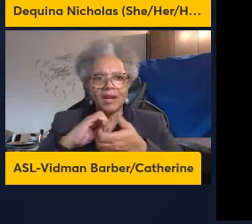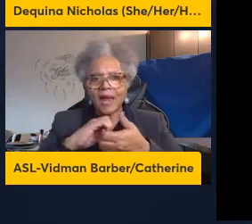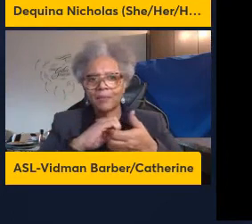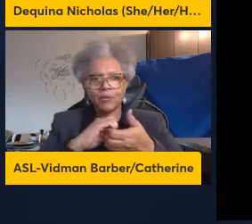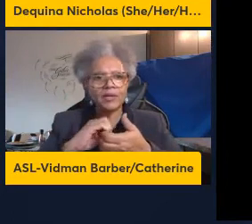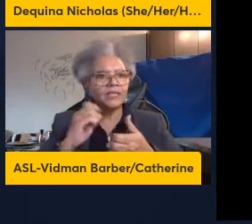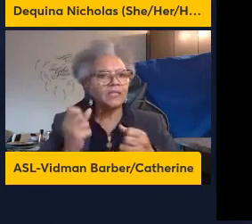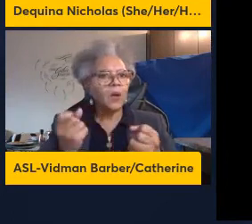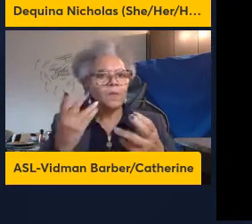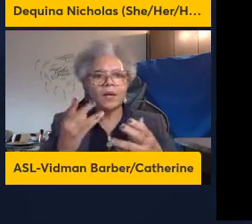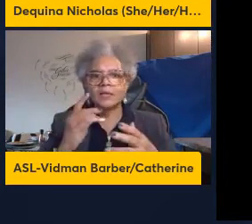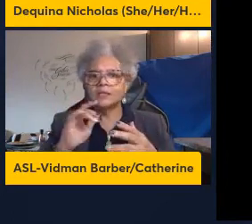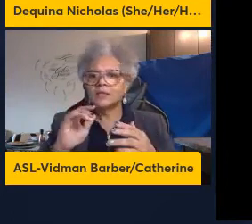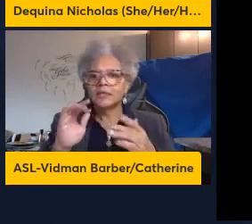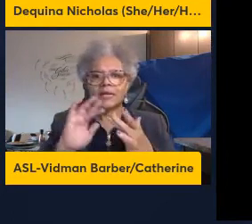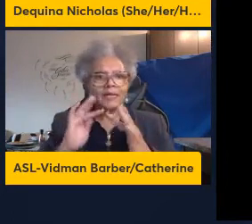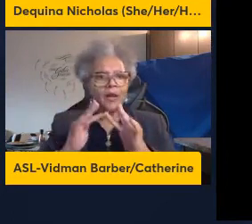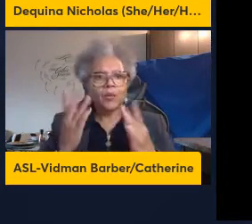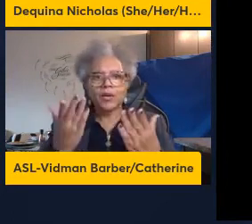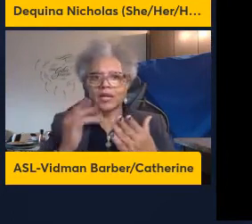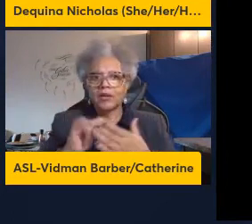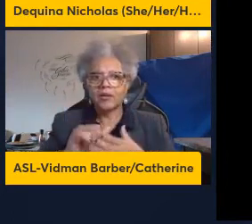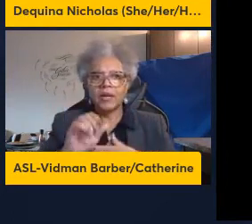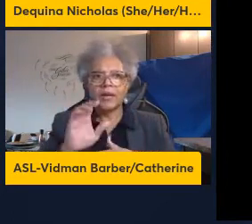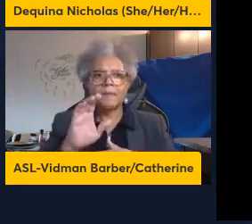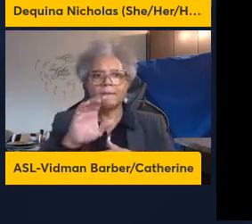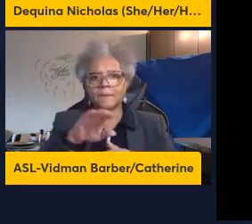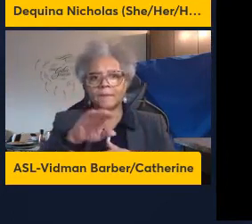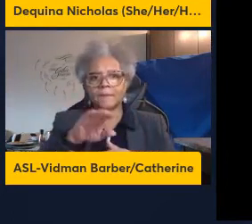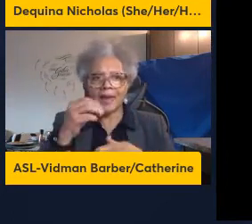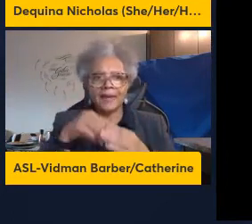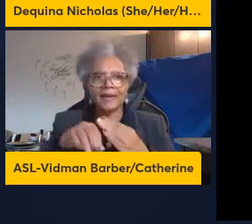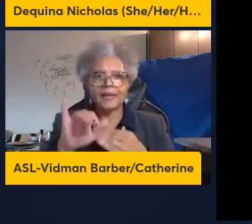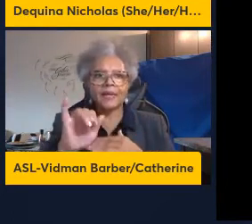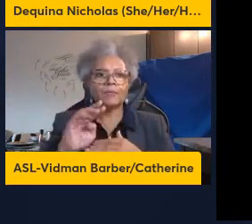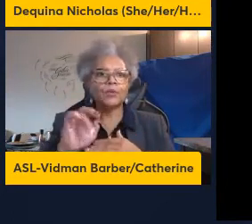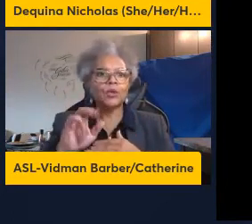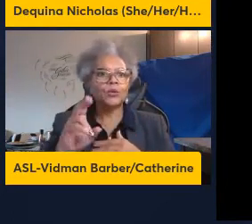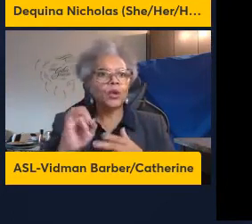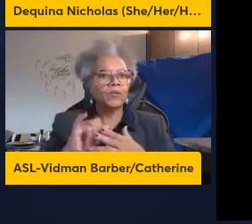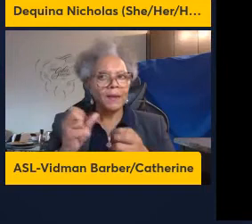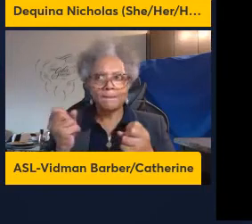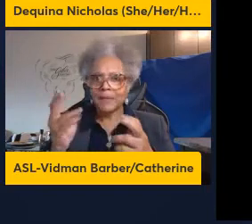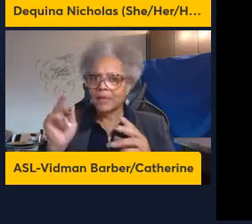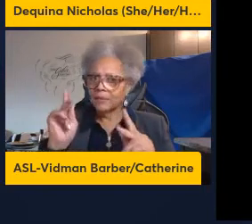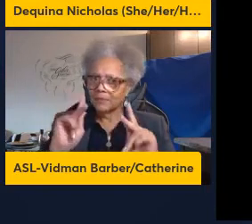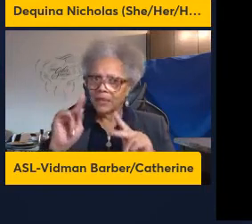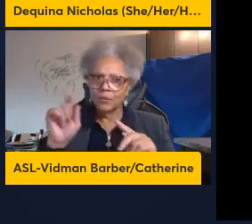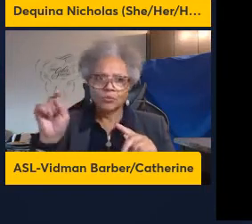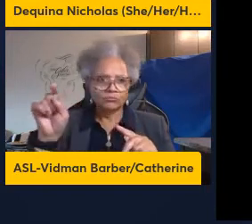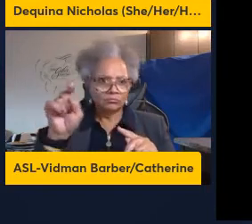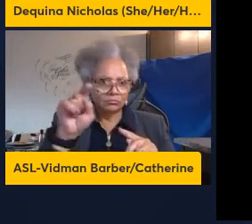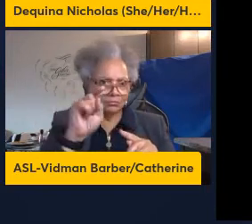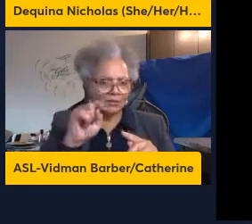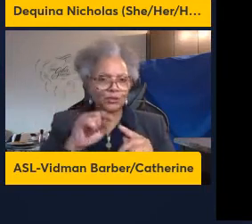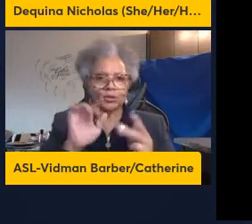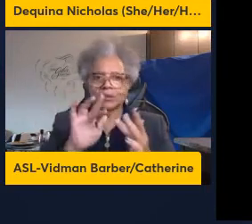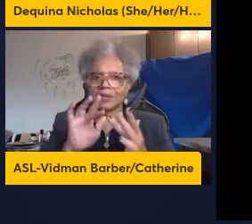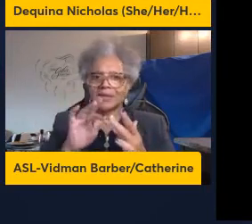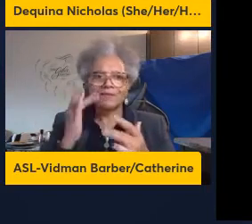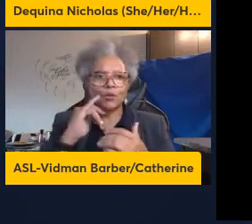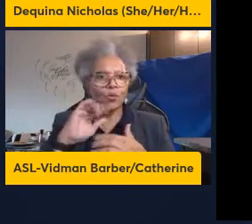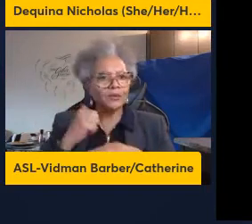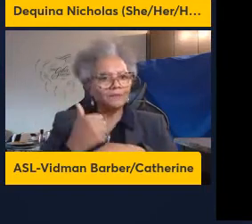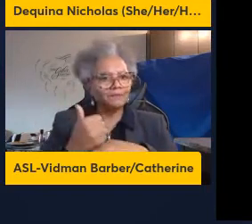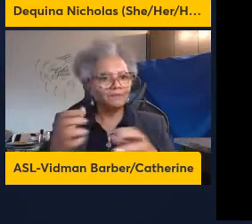in Black and Immuno. There are plenty of people who can help you get to the goal that you want to get to as long as we do this together. And thirdly, like I said, just trust